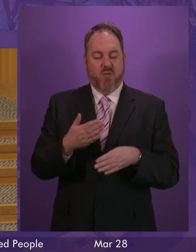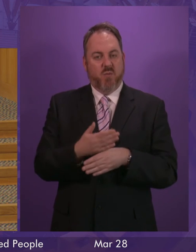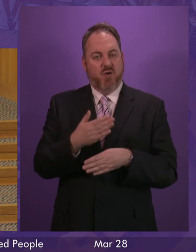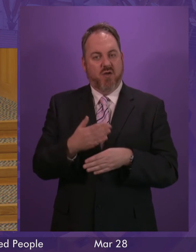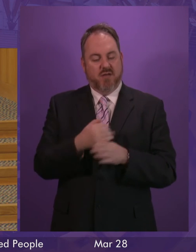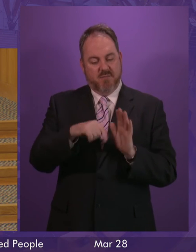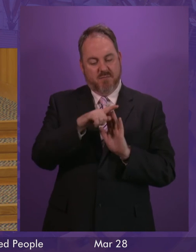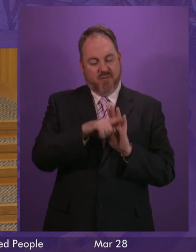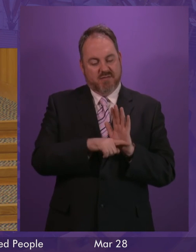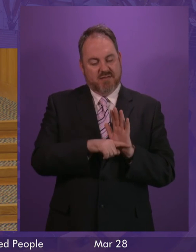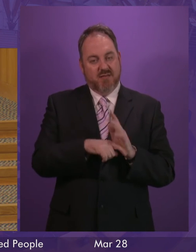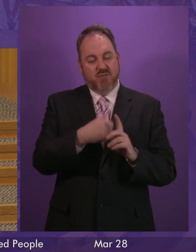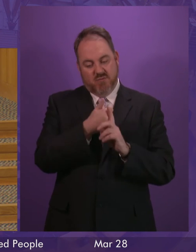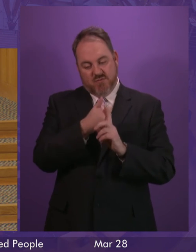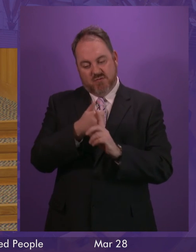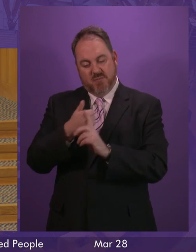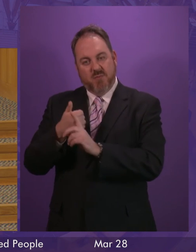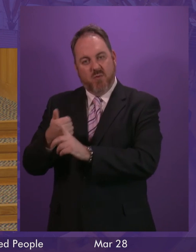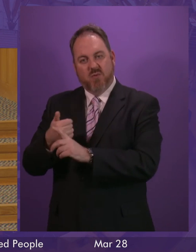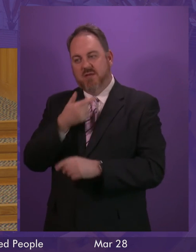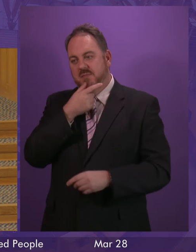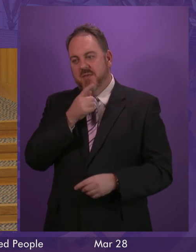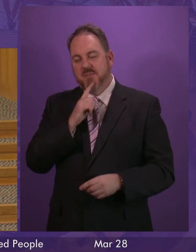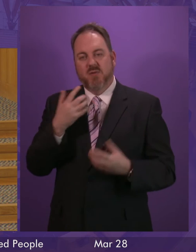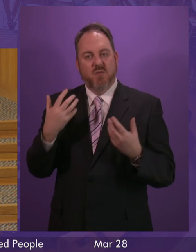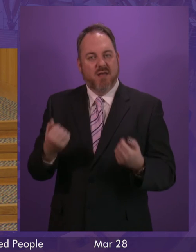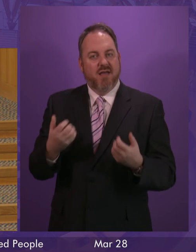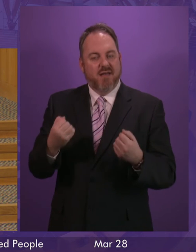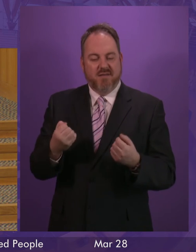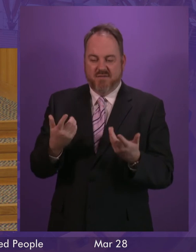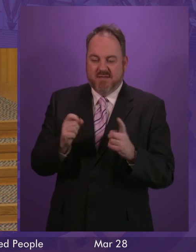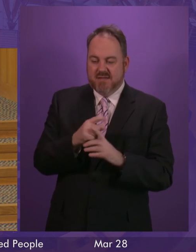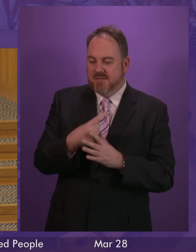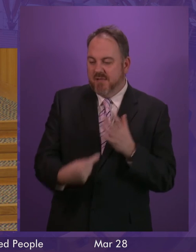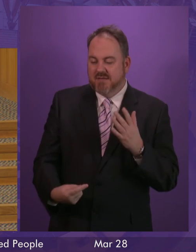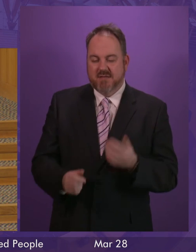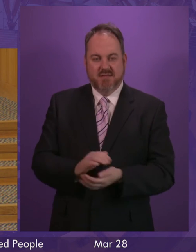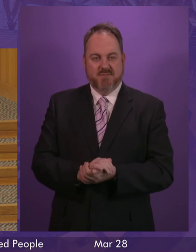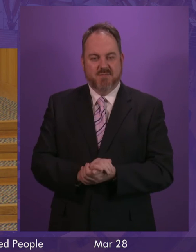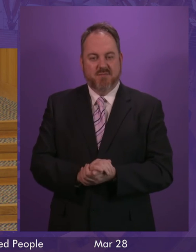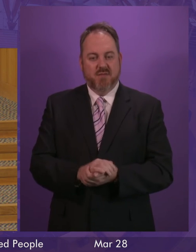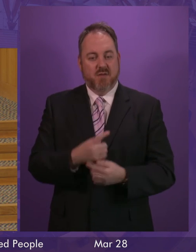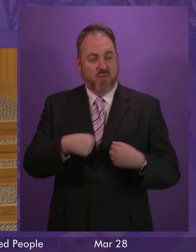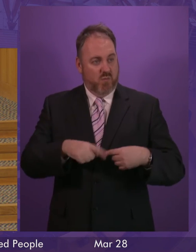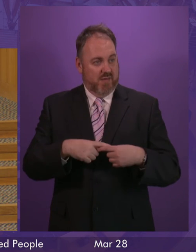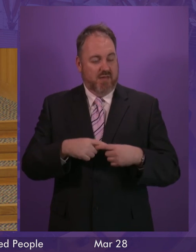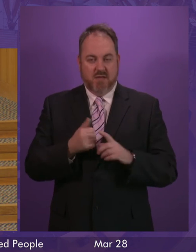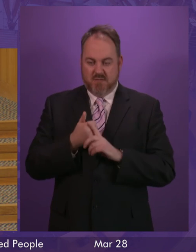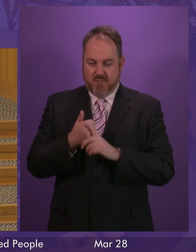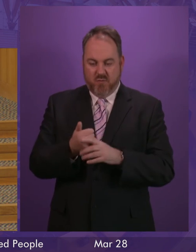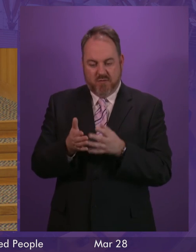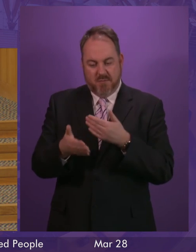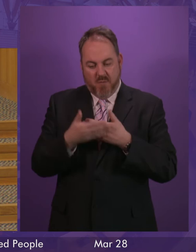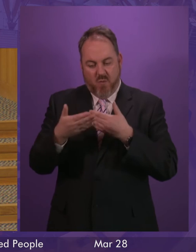be to support individuals with difficulties and disabilities. The Scottish Conservatives very much support increased diversity